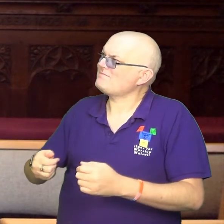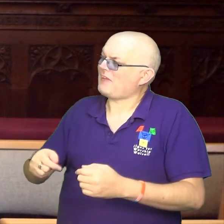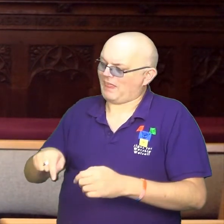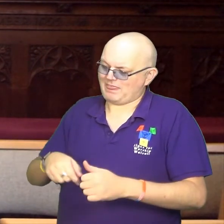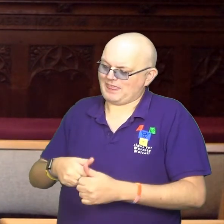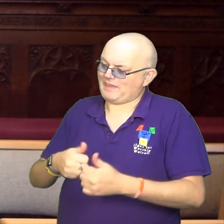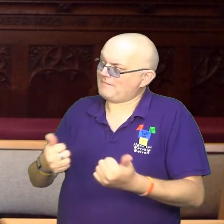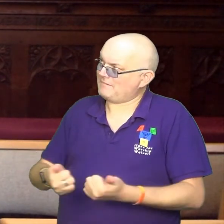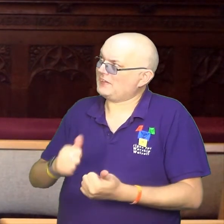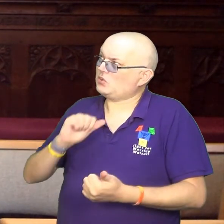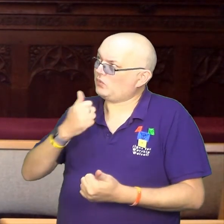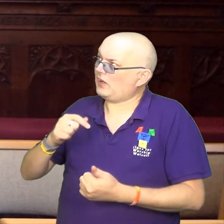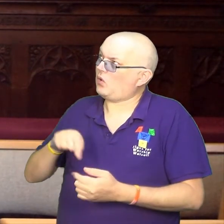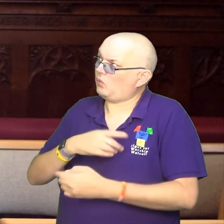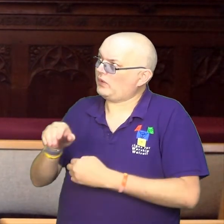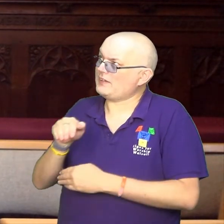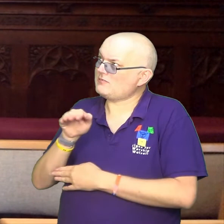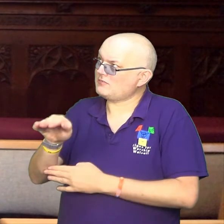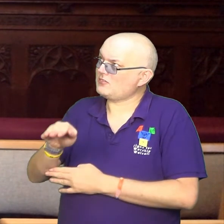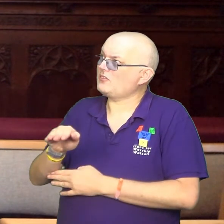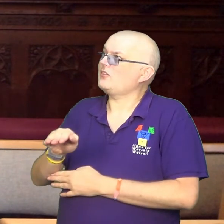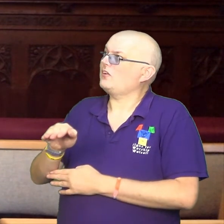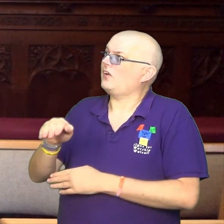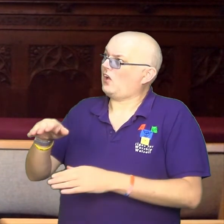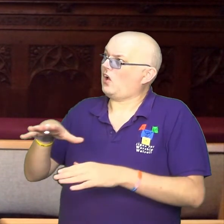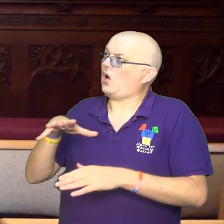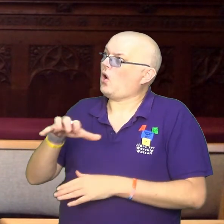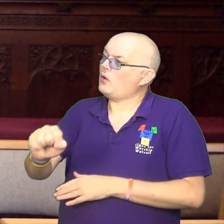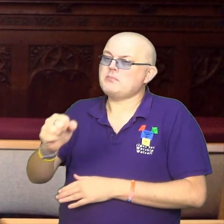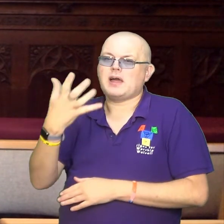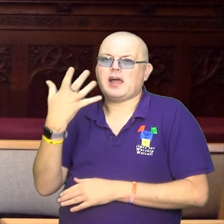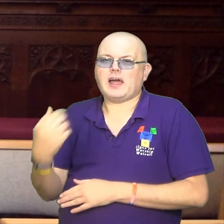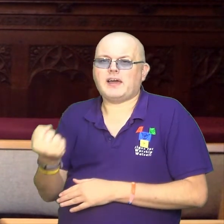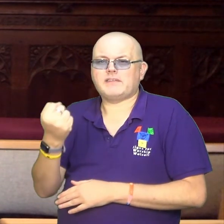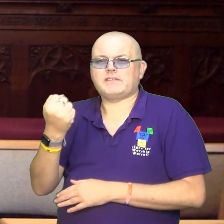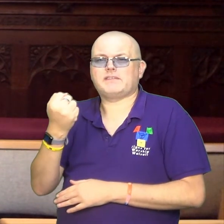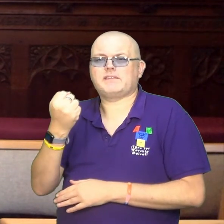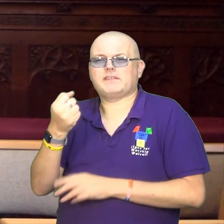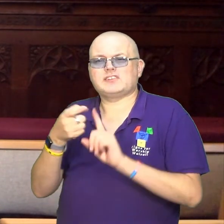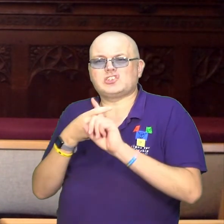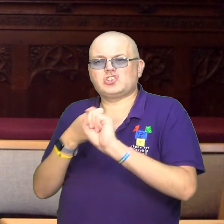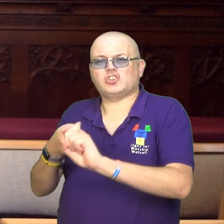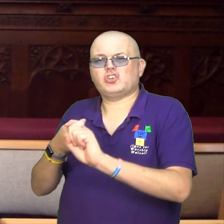And we have a secure hope for the future.